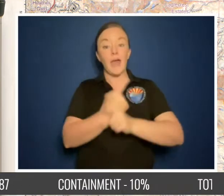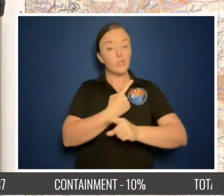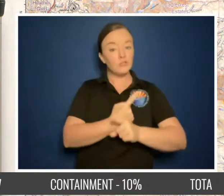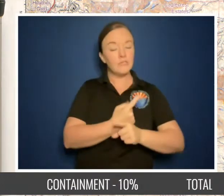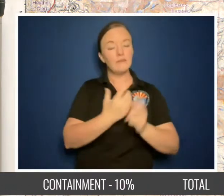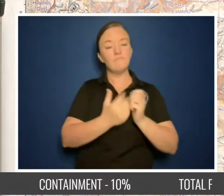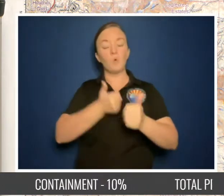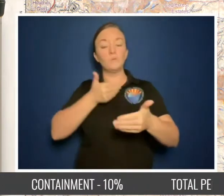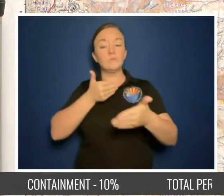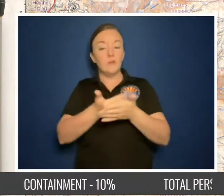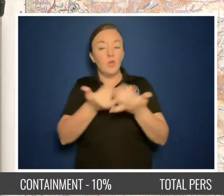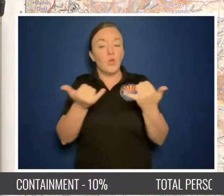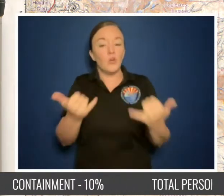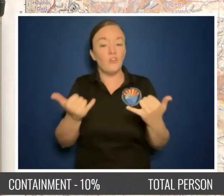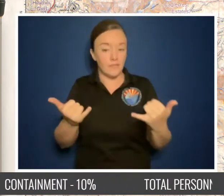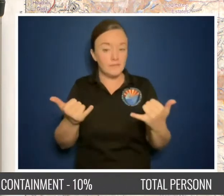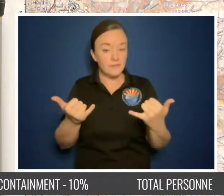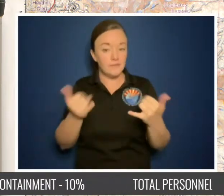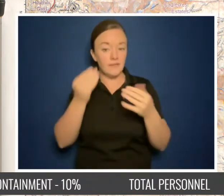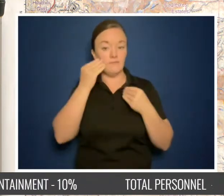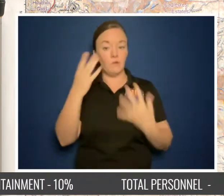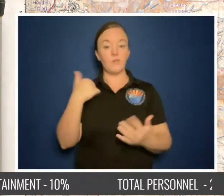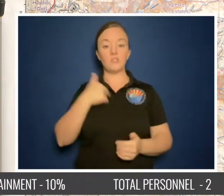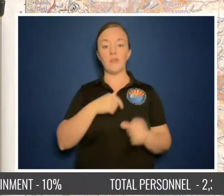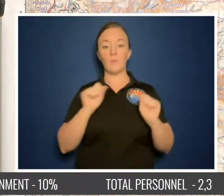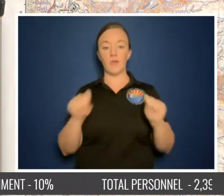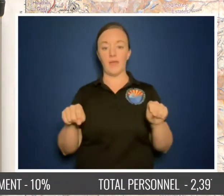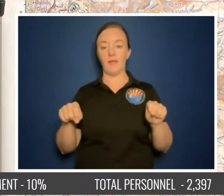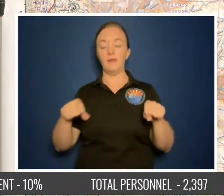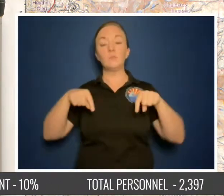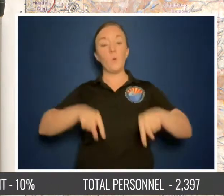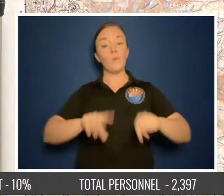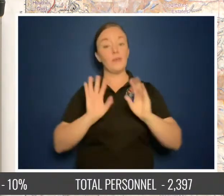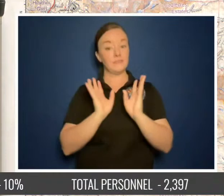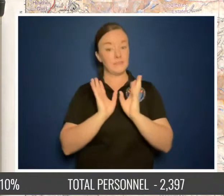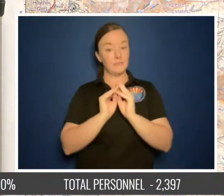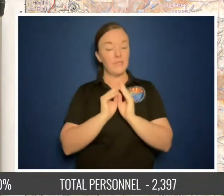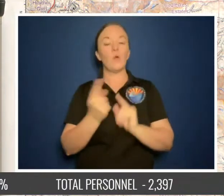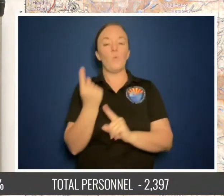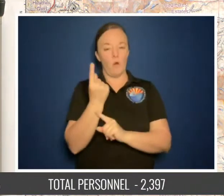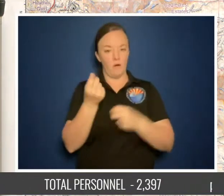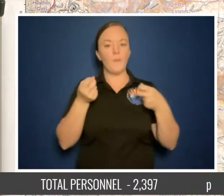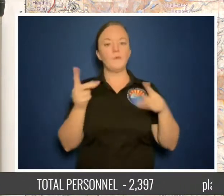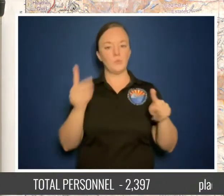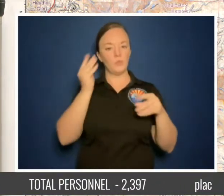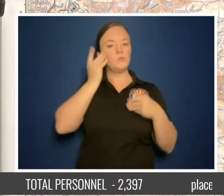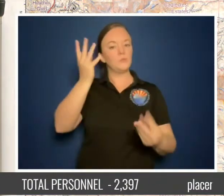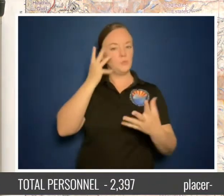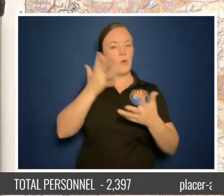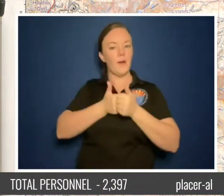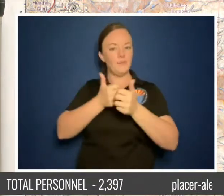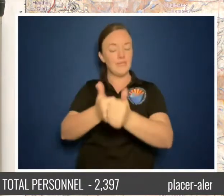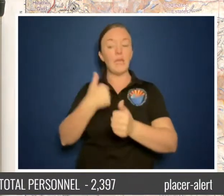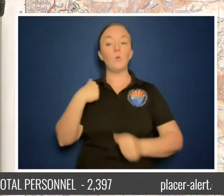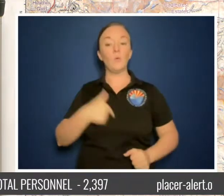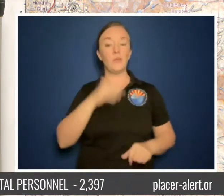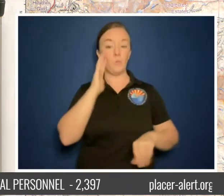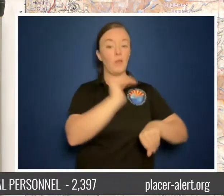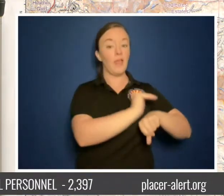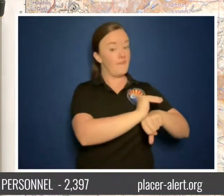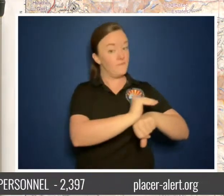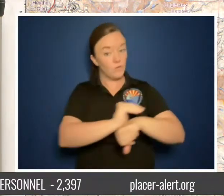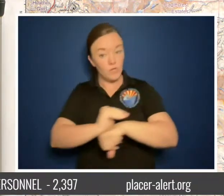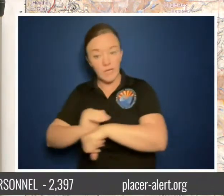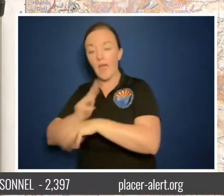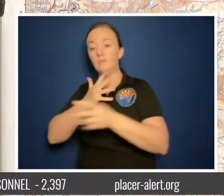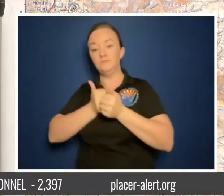we can. This is one of the forums that we have to offer that, and we will continue to have this nightly as long as there's a need